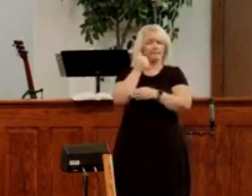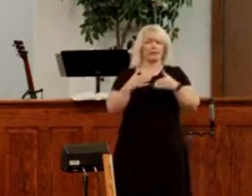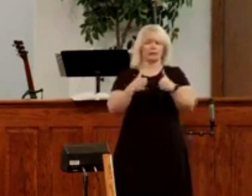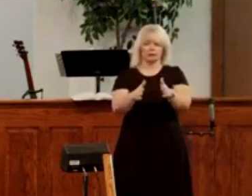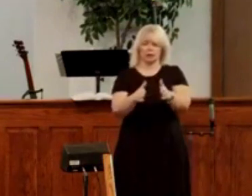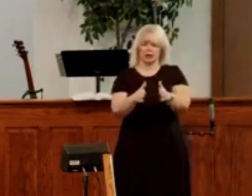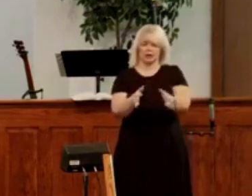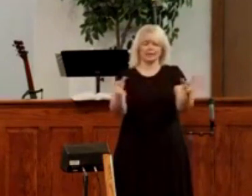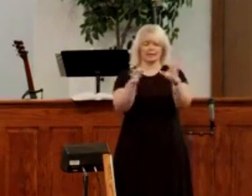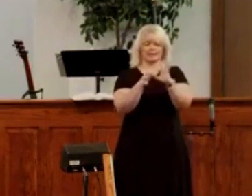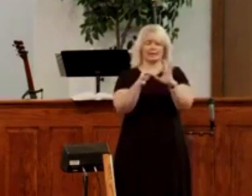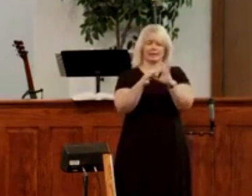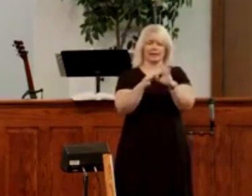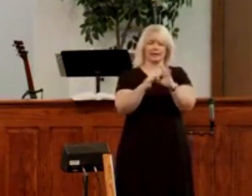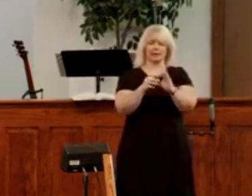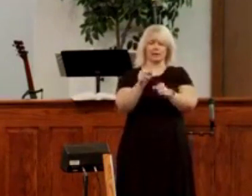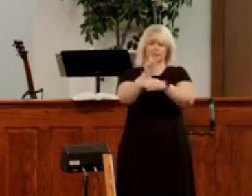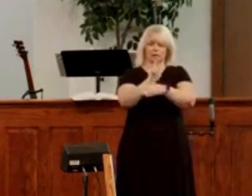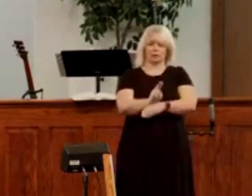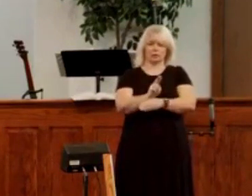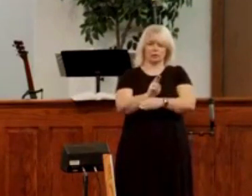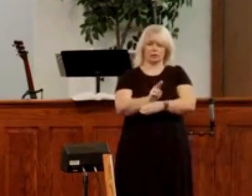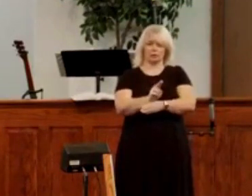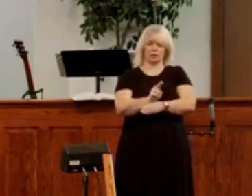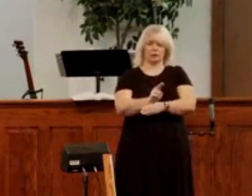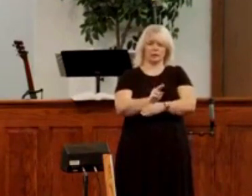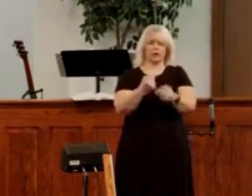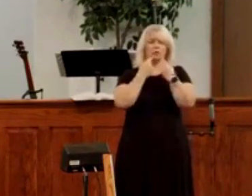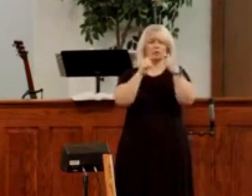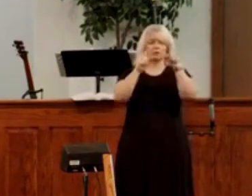is to connect with us by using one of our response cards.